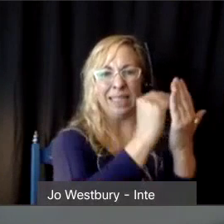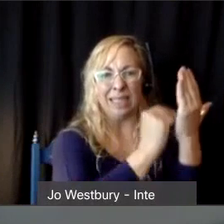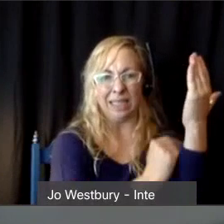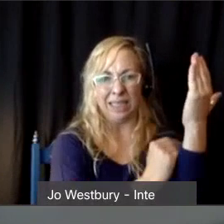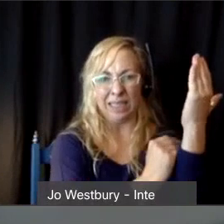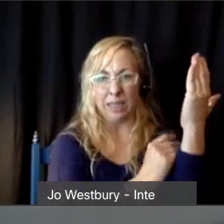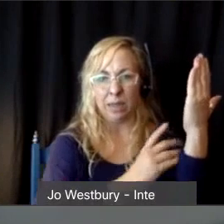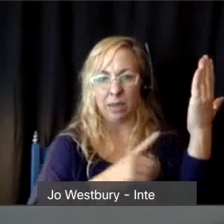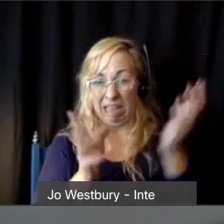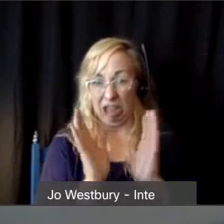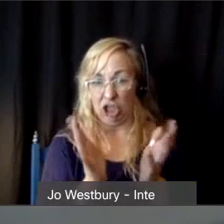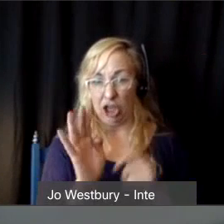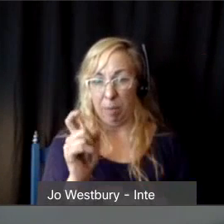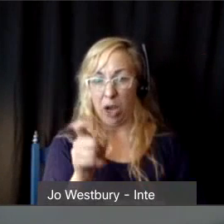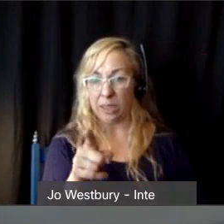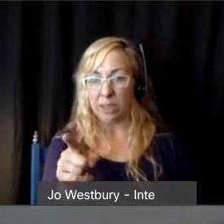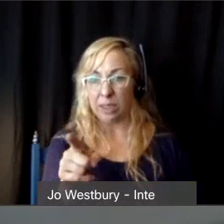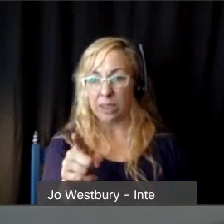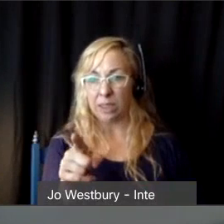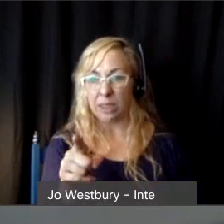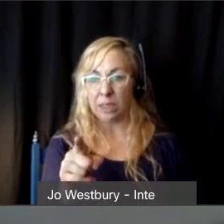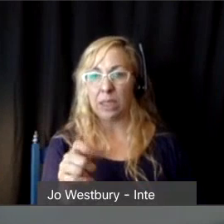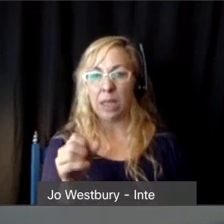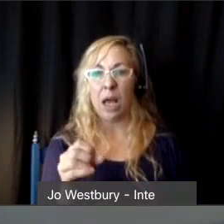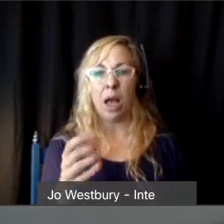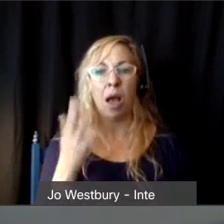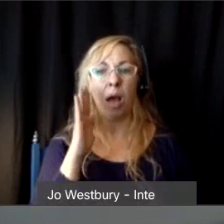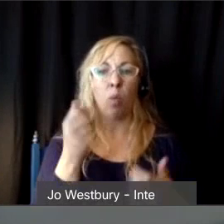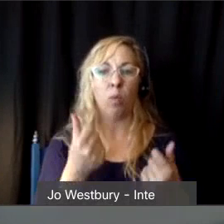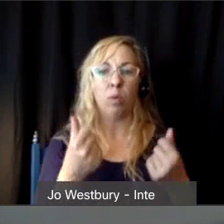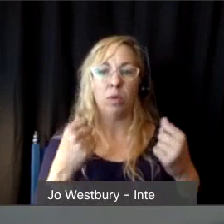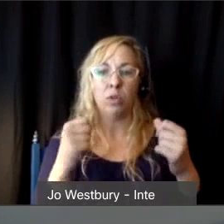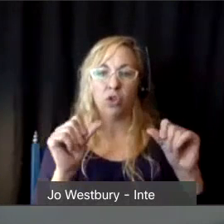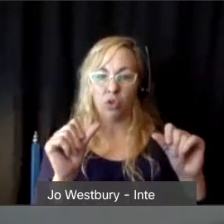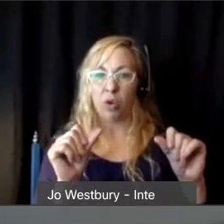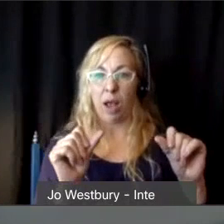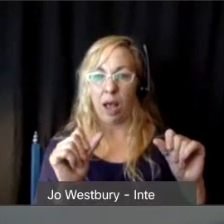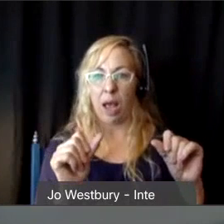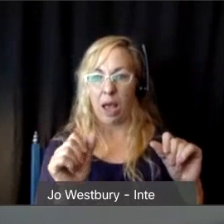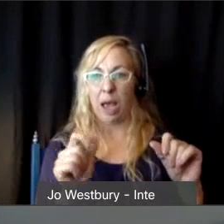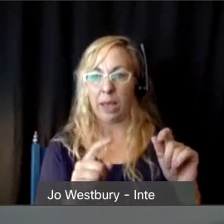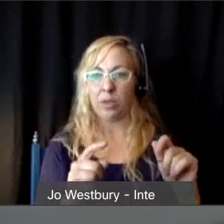I'm going to copy and paste them again so that you can see what's included for purchase.